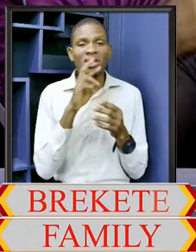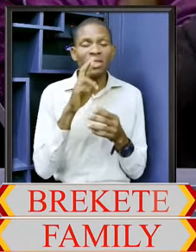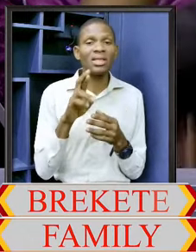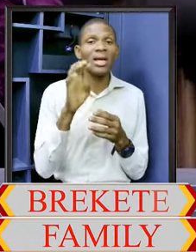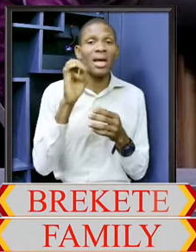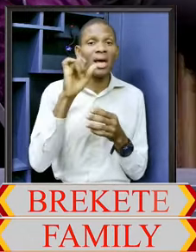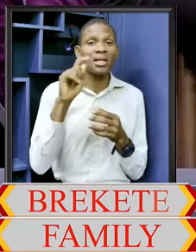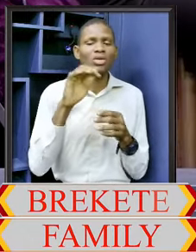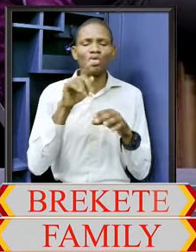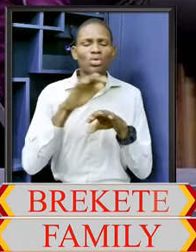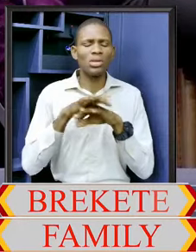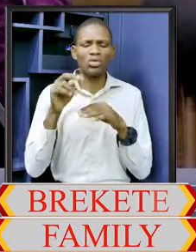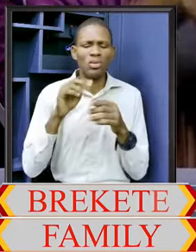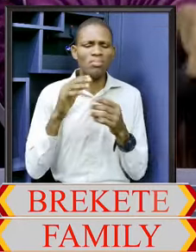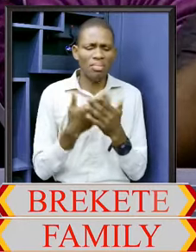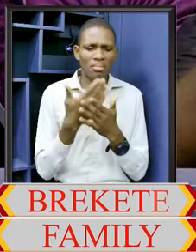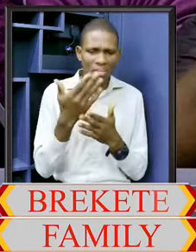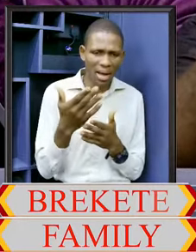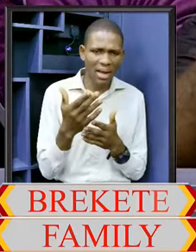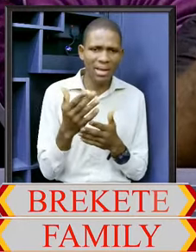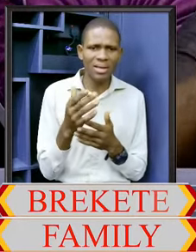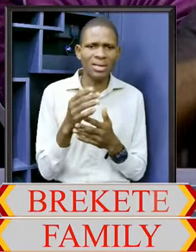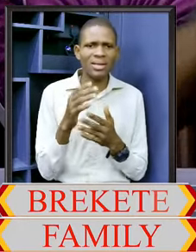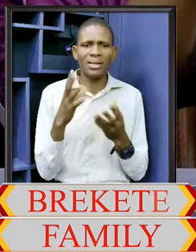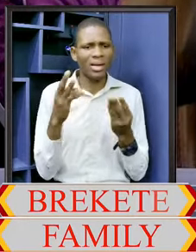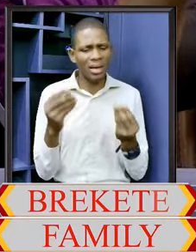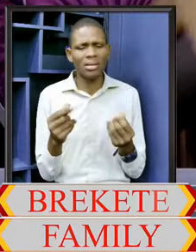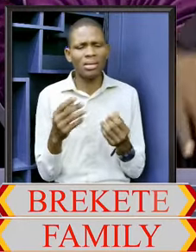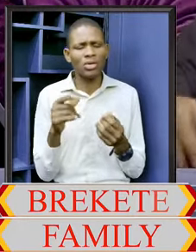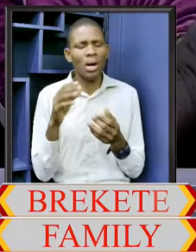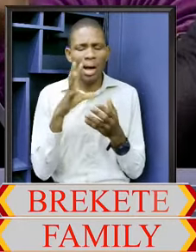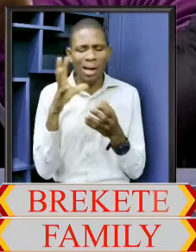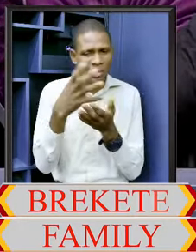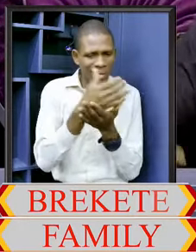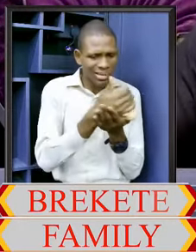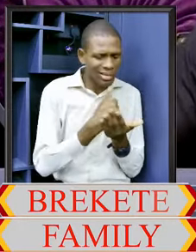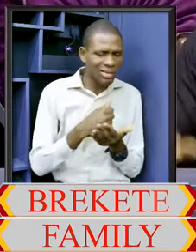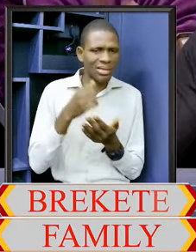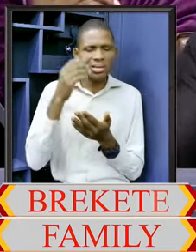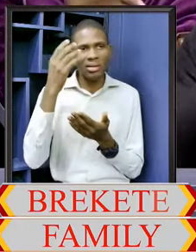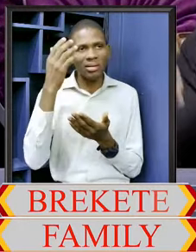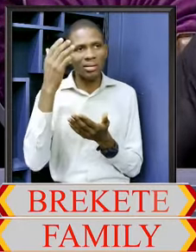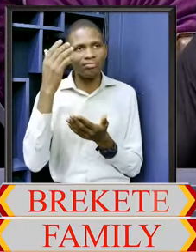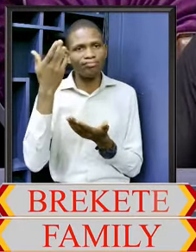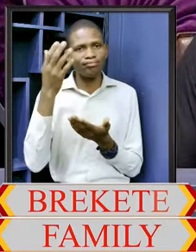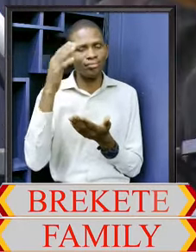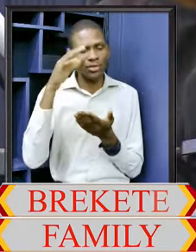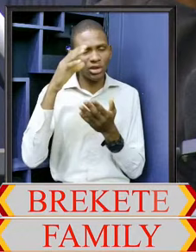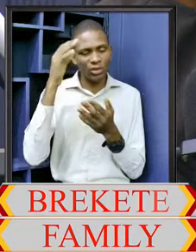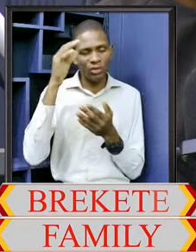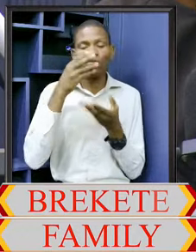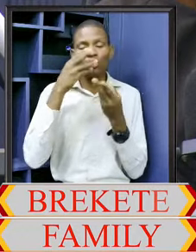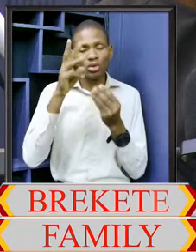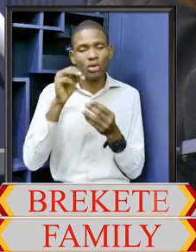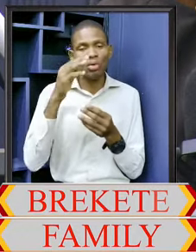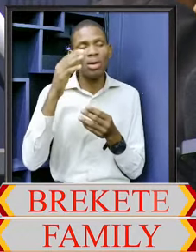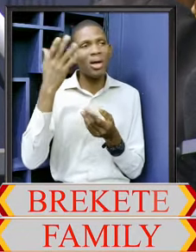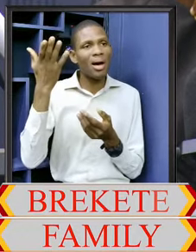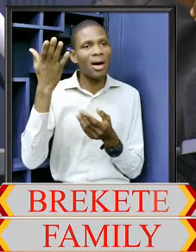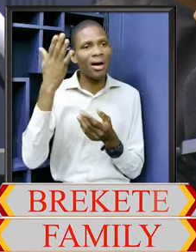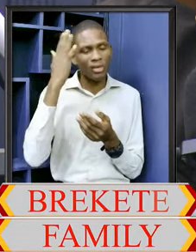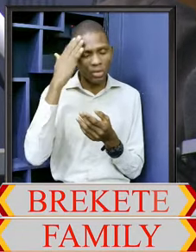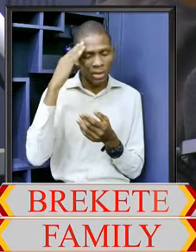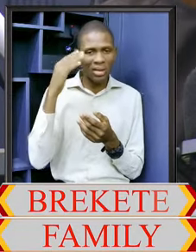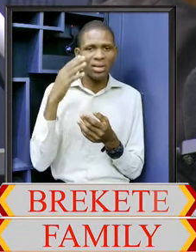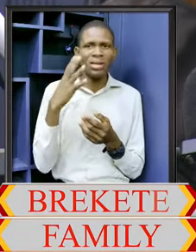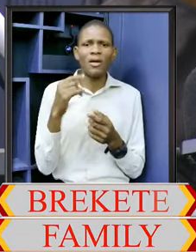gather information, because listen, are there you won't go. But now granite they use. From granite, if you say okay, make a add kuli kuli join them and guru join them, your empire don't